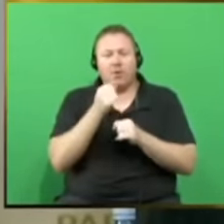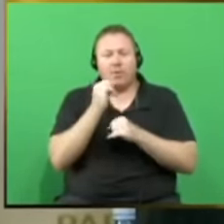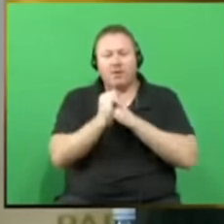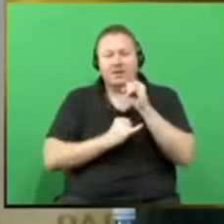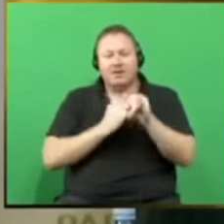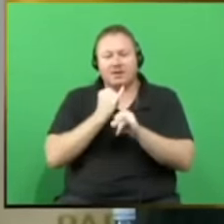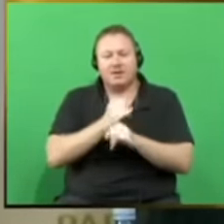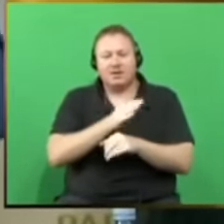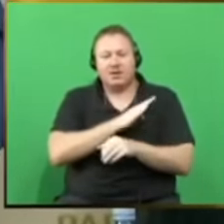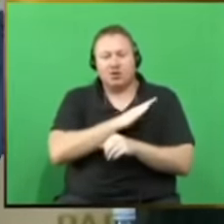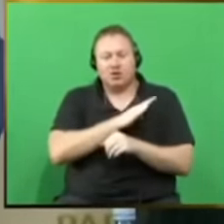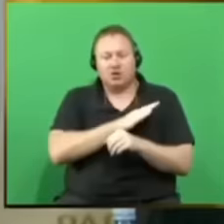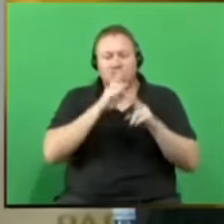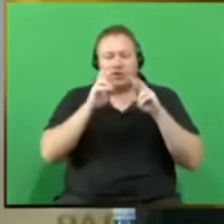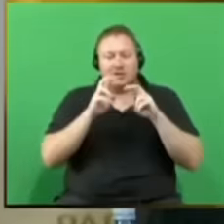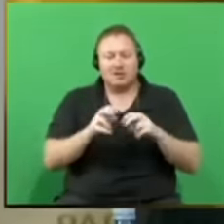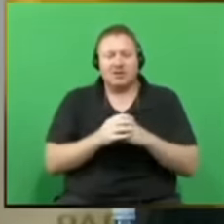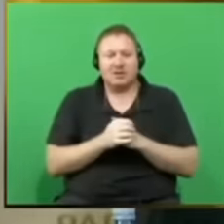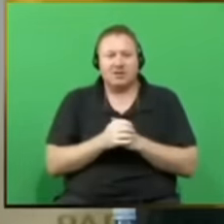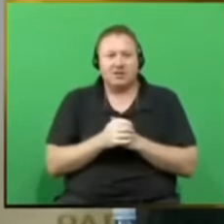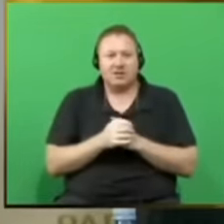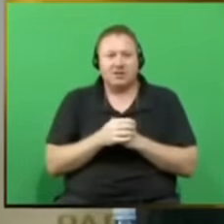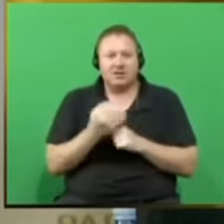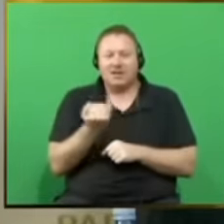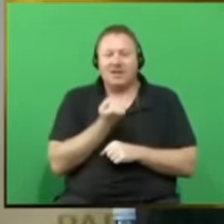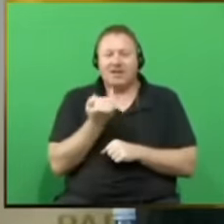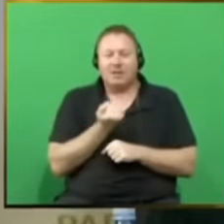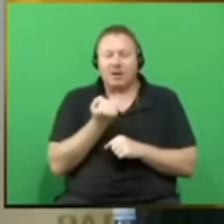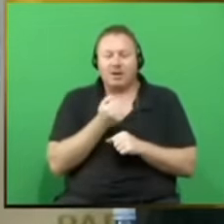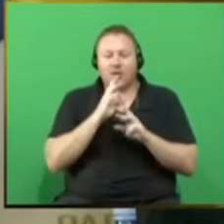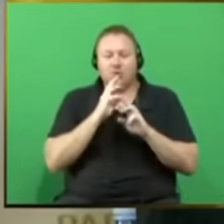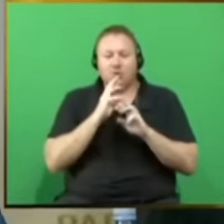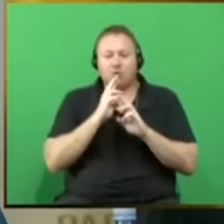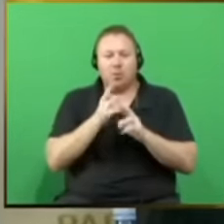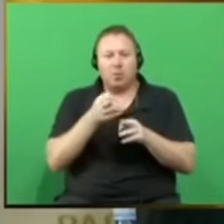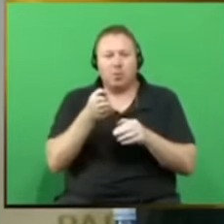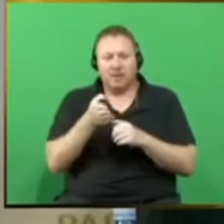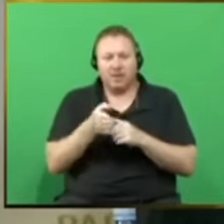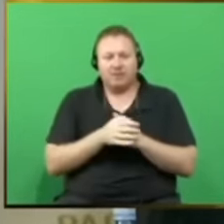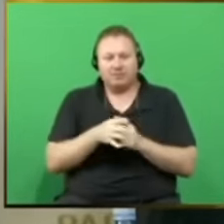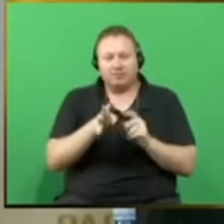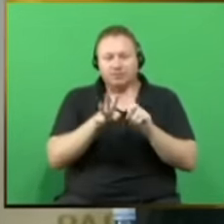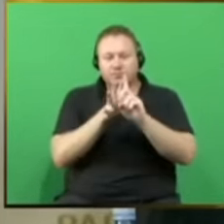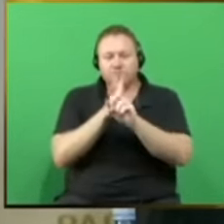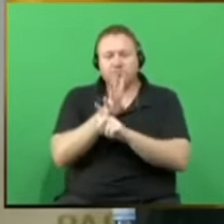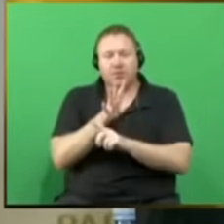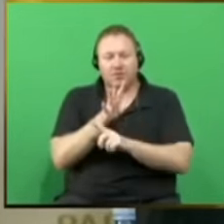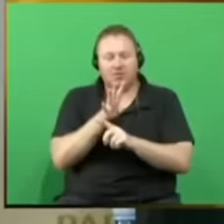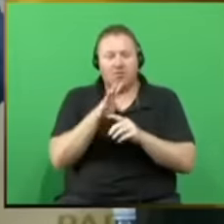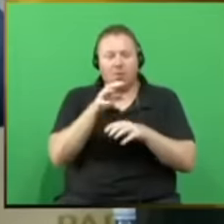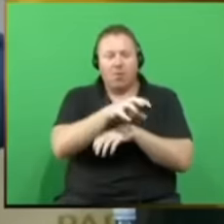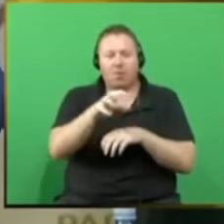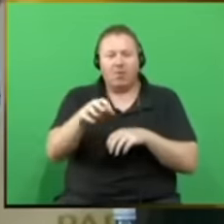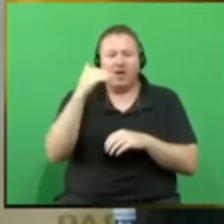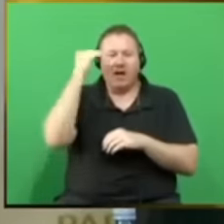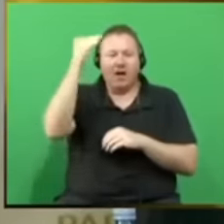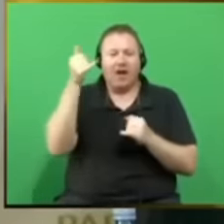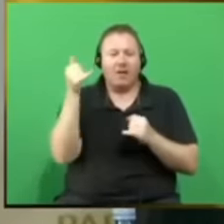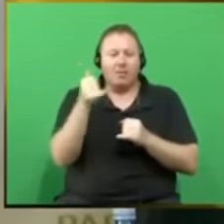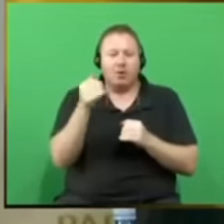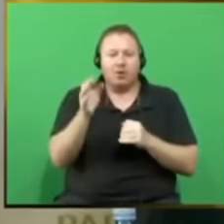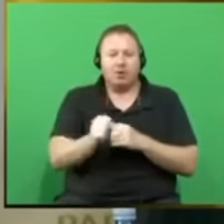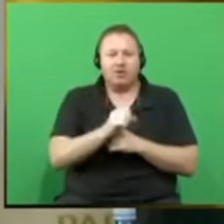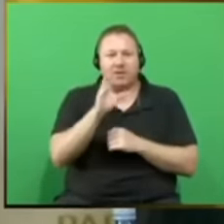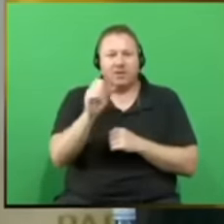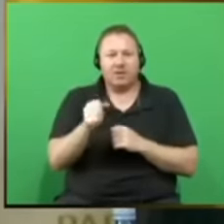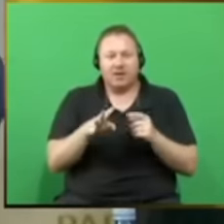from the International Security Studies, an independent report, and they map the four provinces with the highest murder rate in South